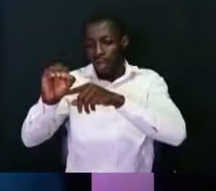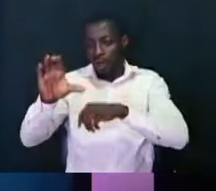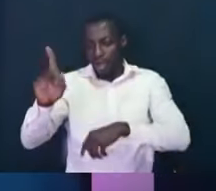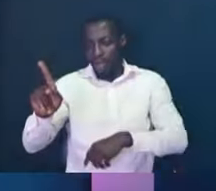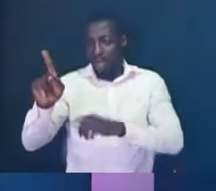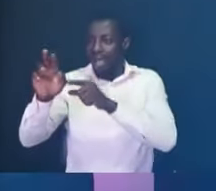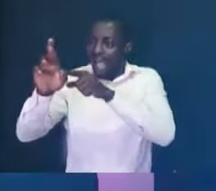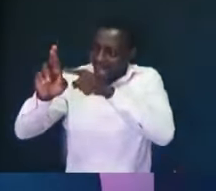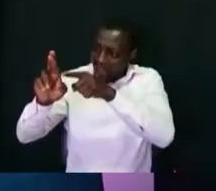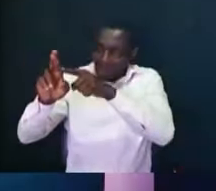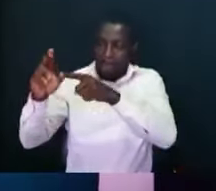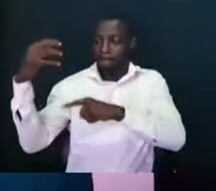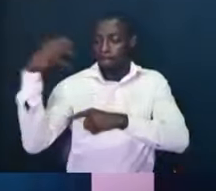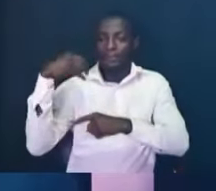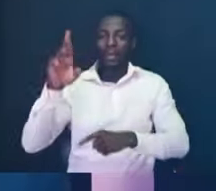them in questions